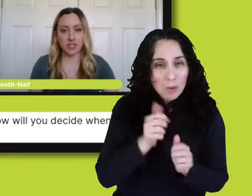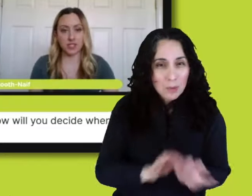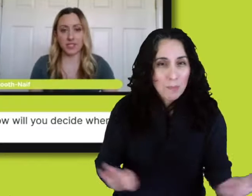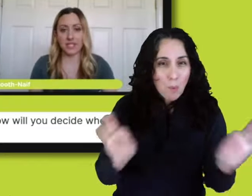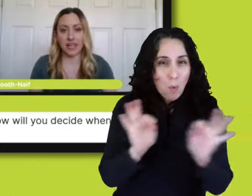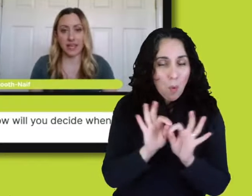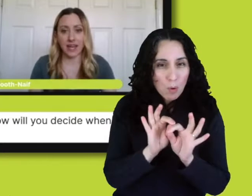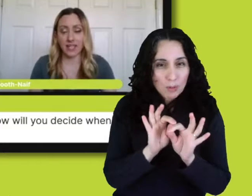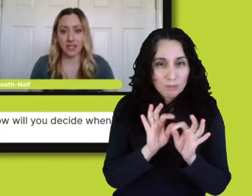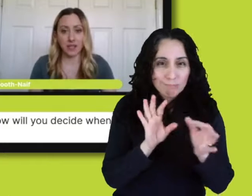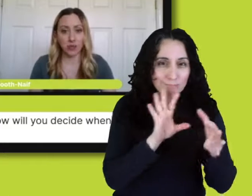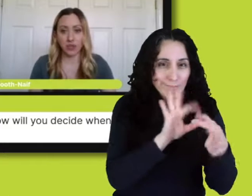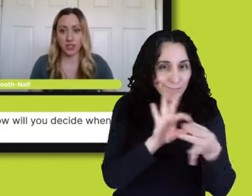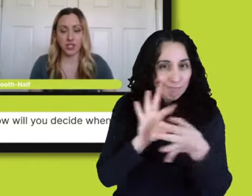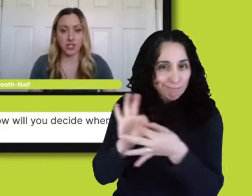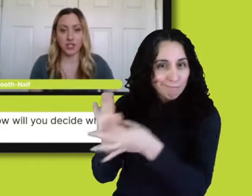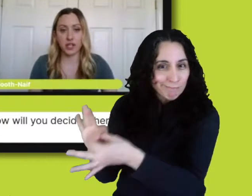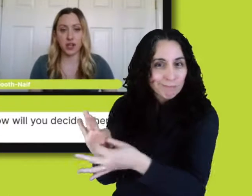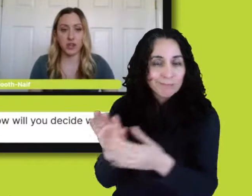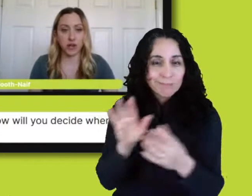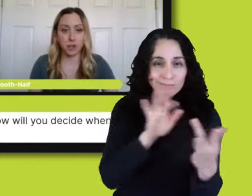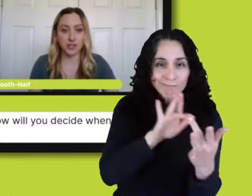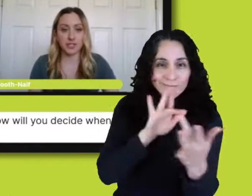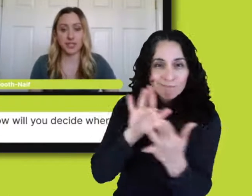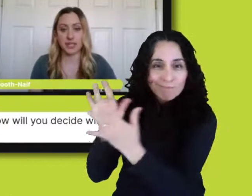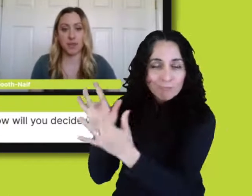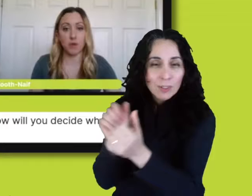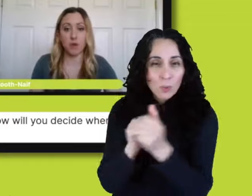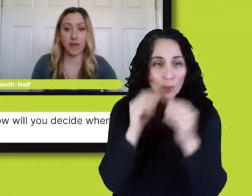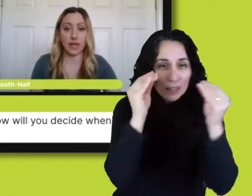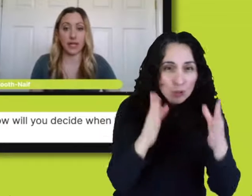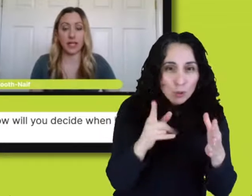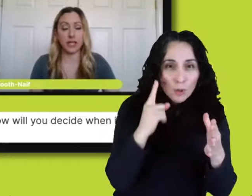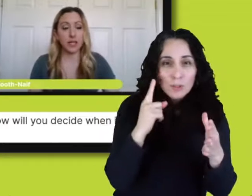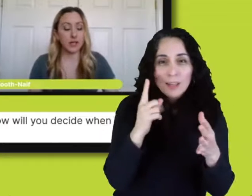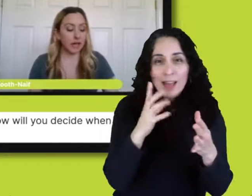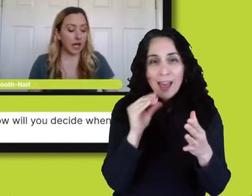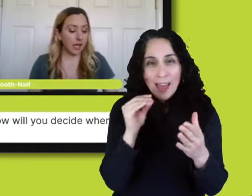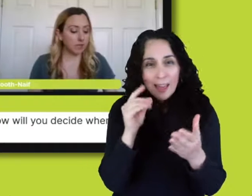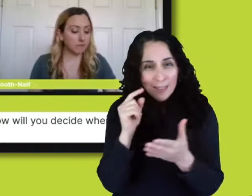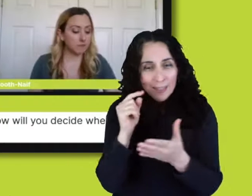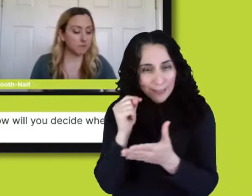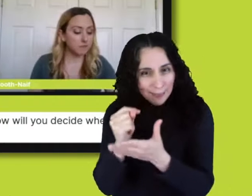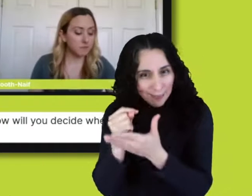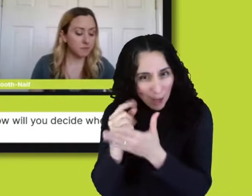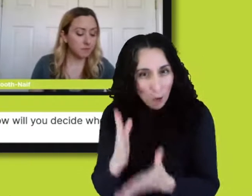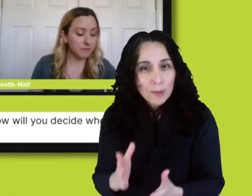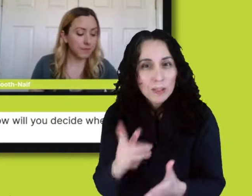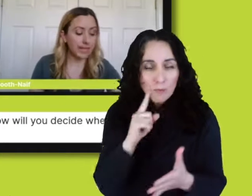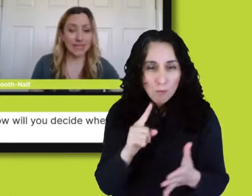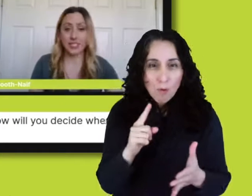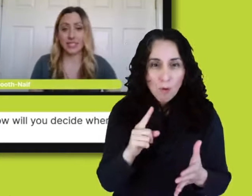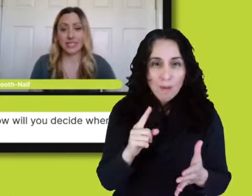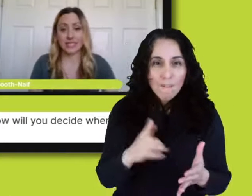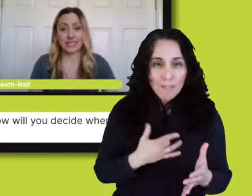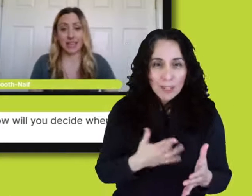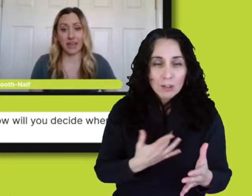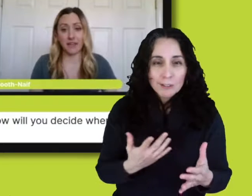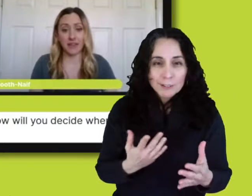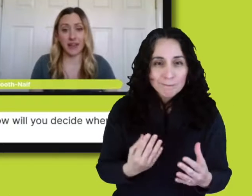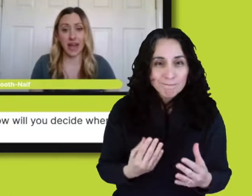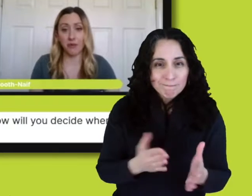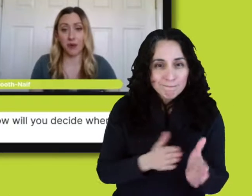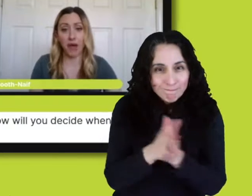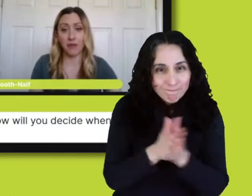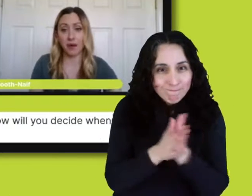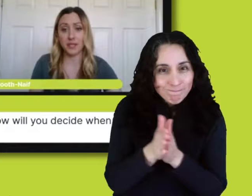biggest thing is just to stay connected with your teachers and your therapists, to stay motivated, and just stay